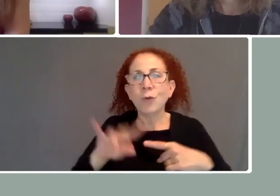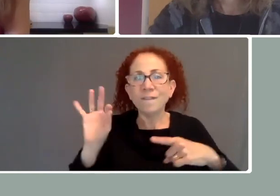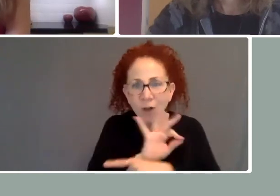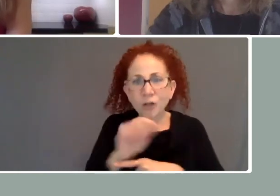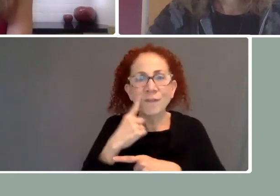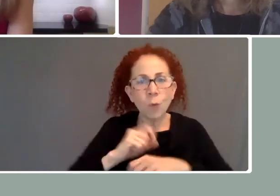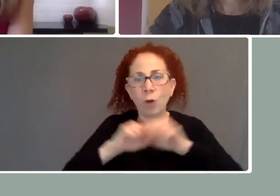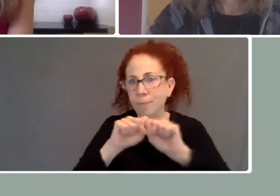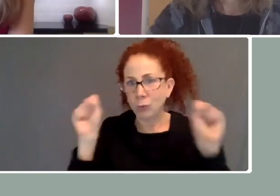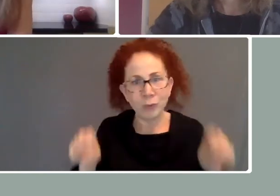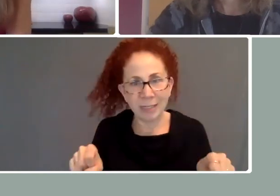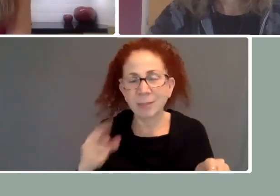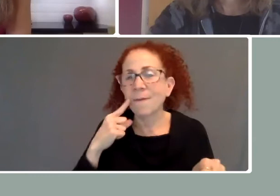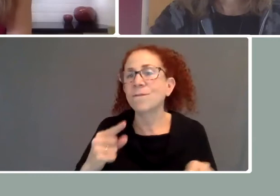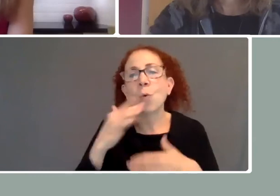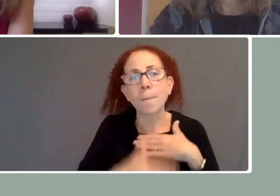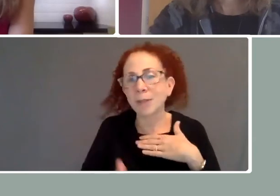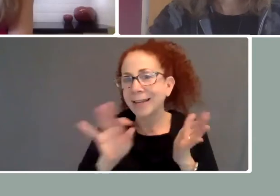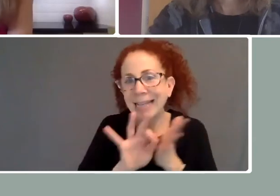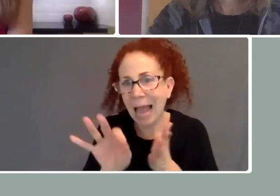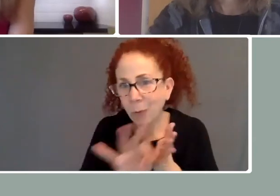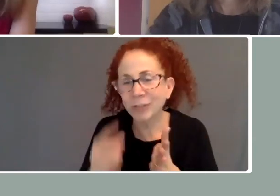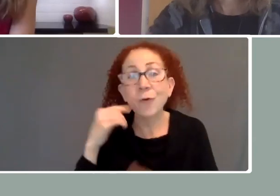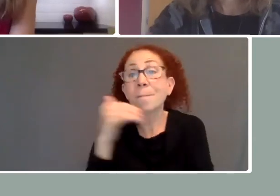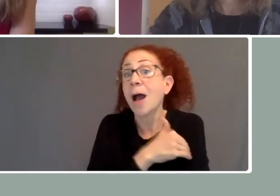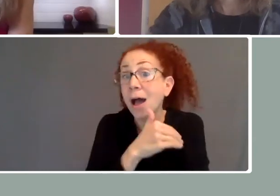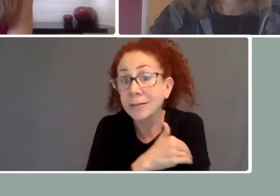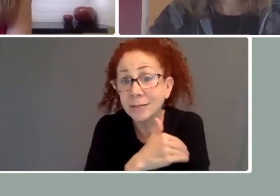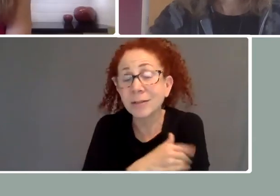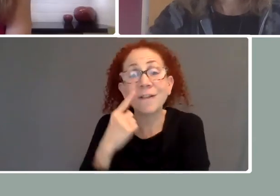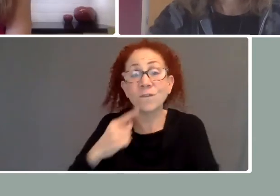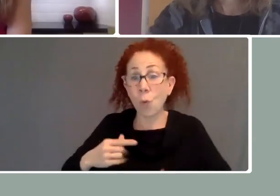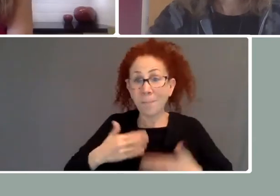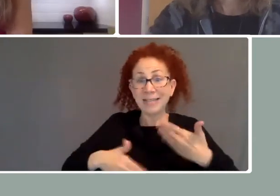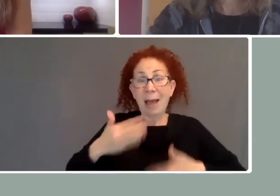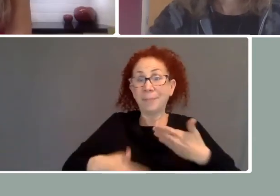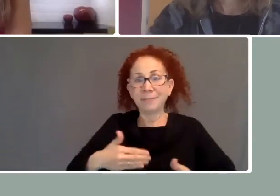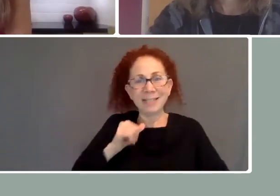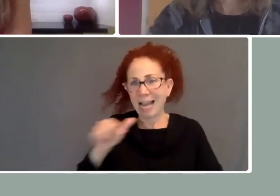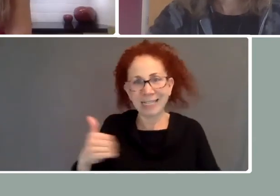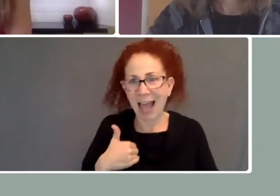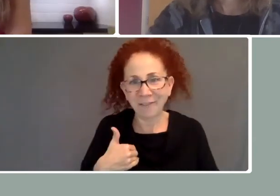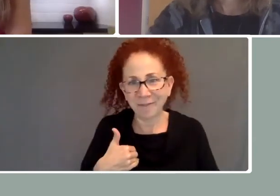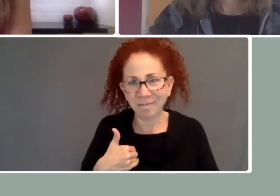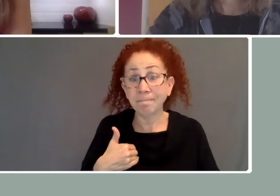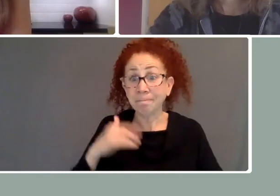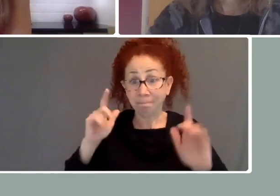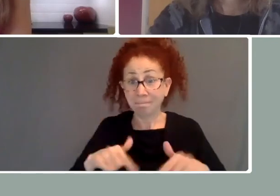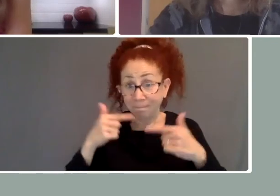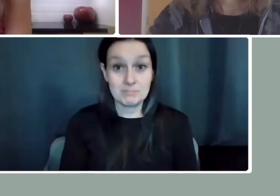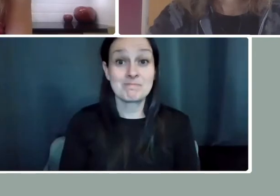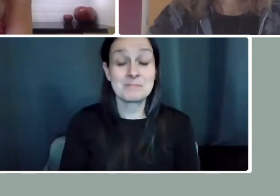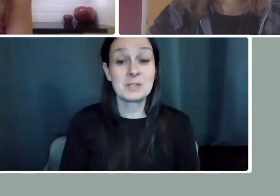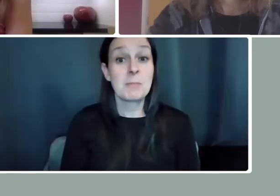your immune system, for your blood counts, for your muscle, for your metabolism, right? But certainly using